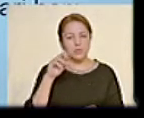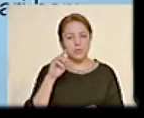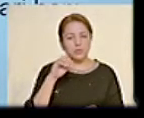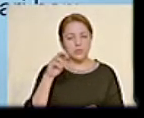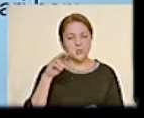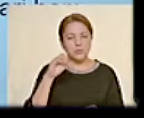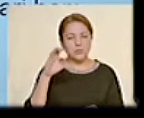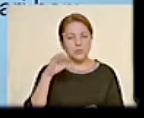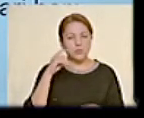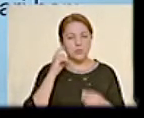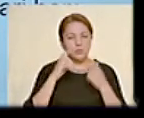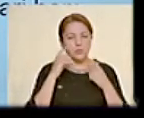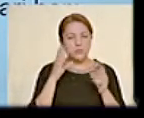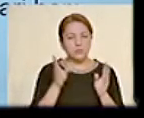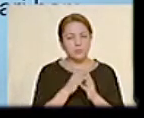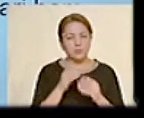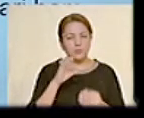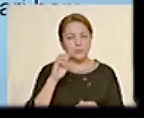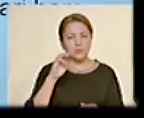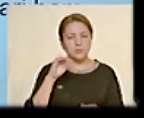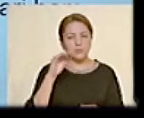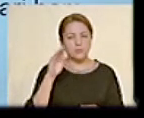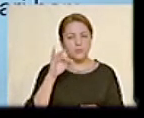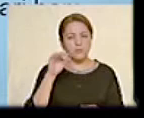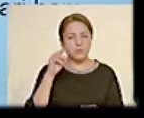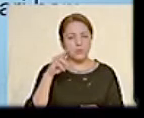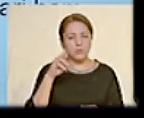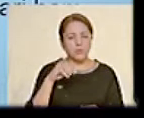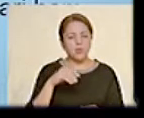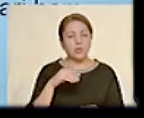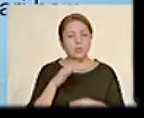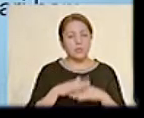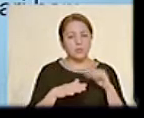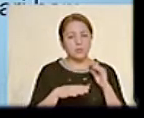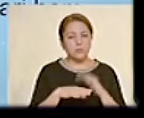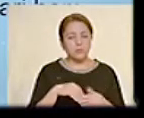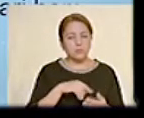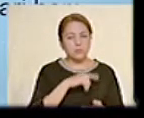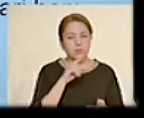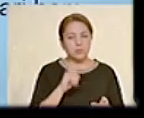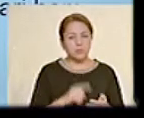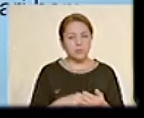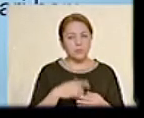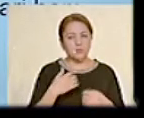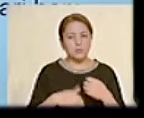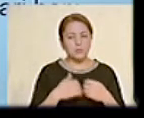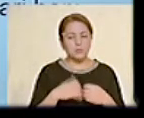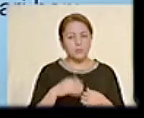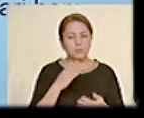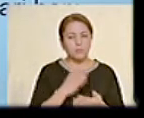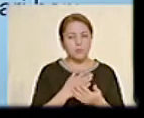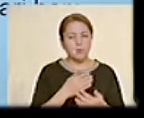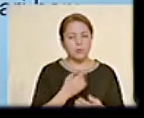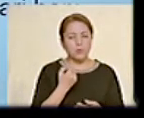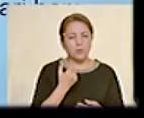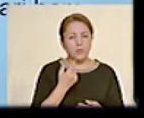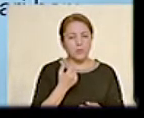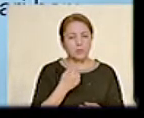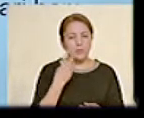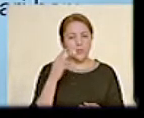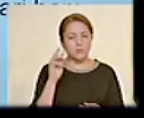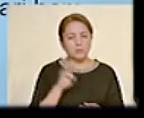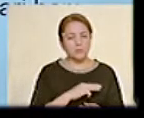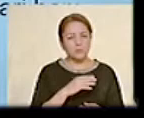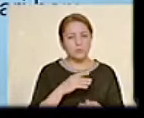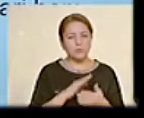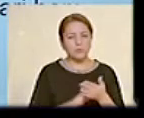tadqiqot markazi orasida bor yo'g'i 2 minut davomida axborot almashinilgan. Keyinchalik bu tarmoqqa